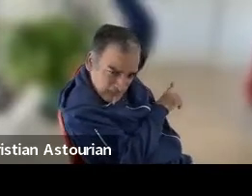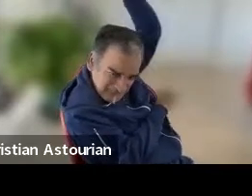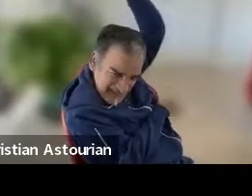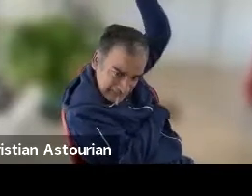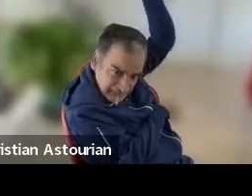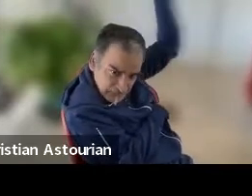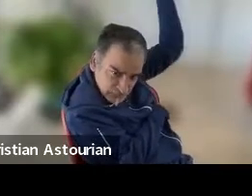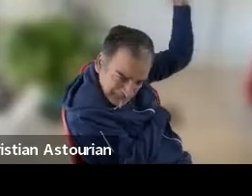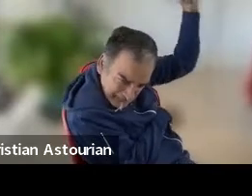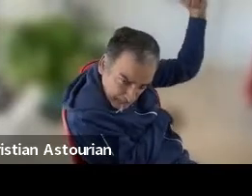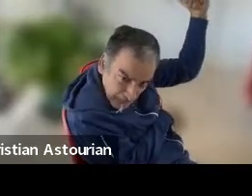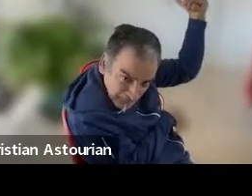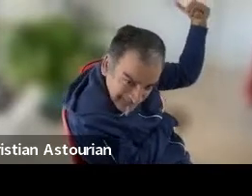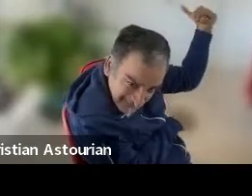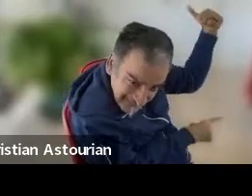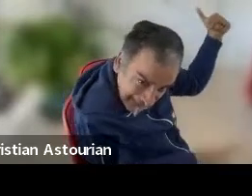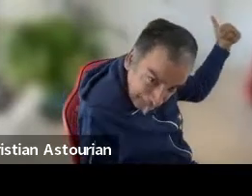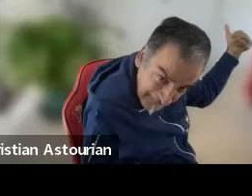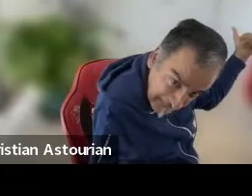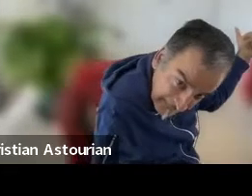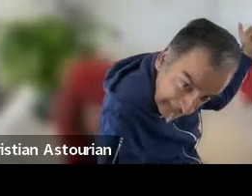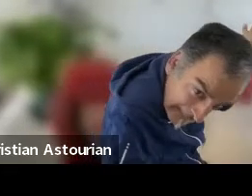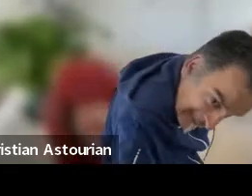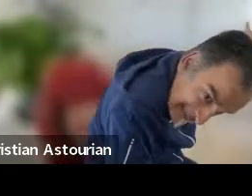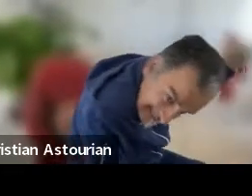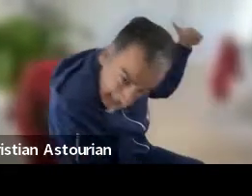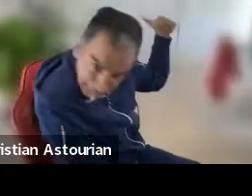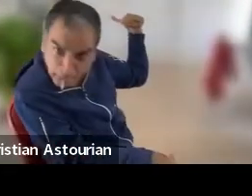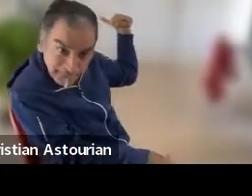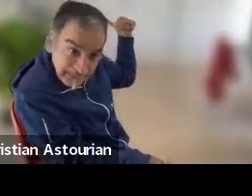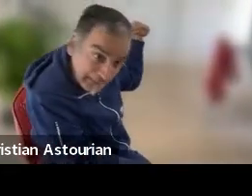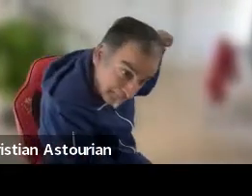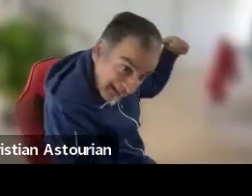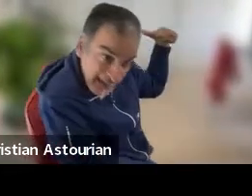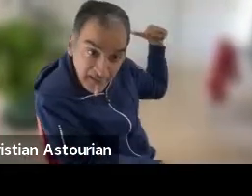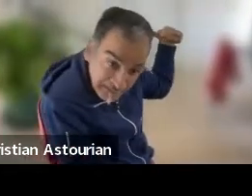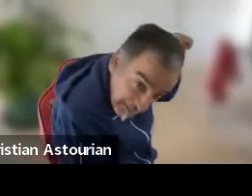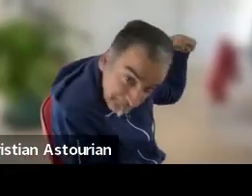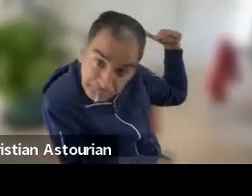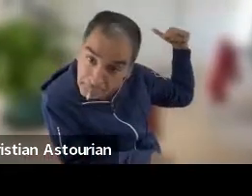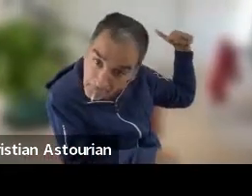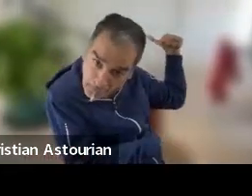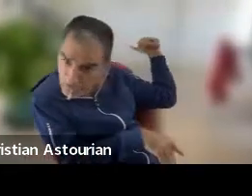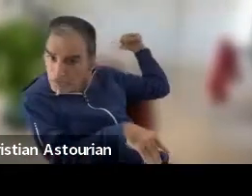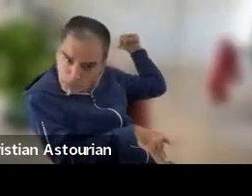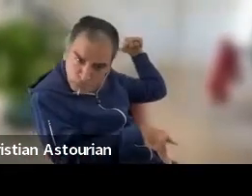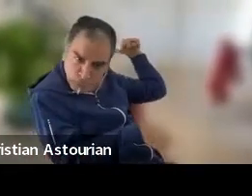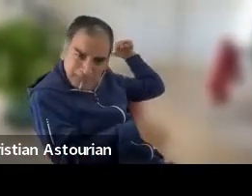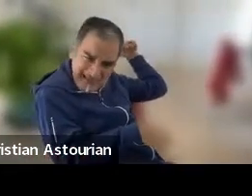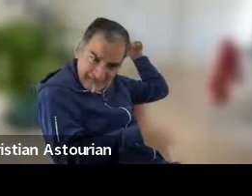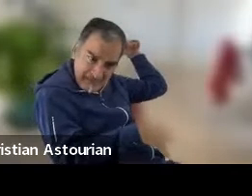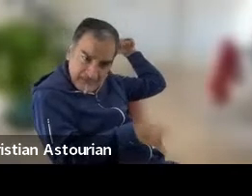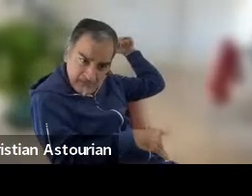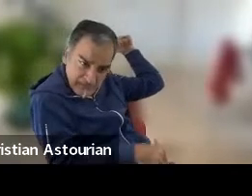Provide more funding to people with a disability support plan